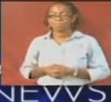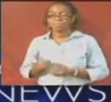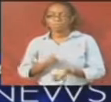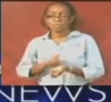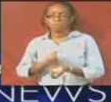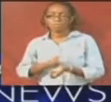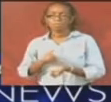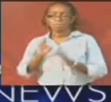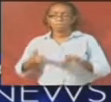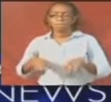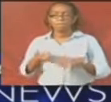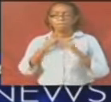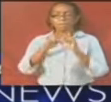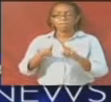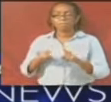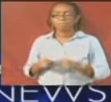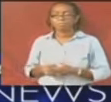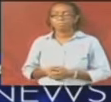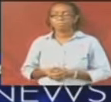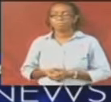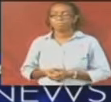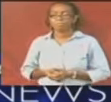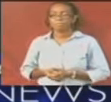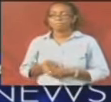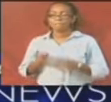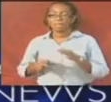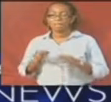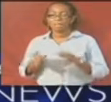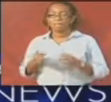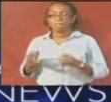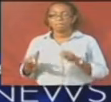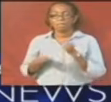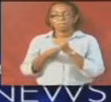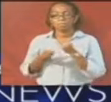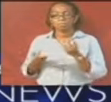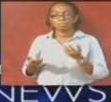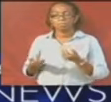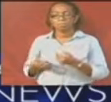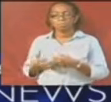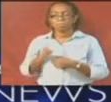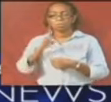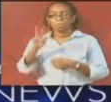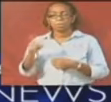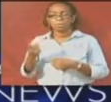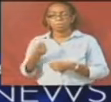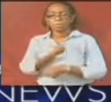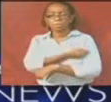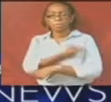this, but if we add up the 2,000 vaccines that we got from Barbados, the